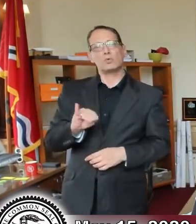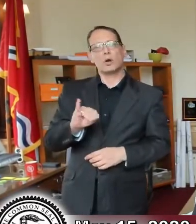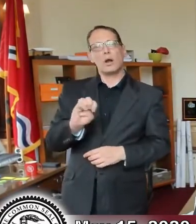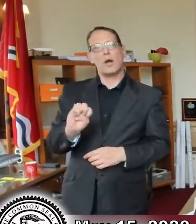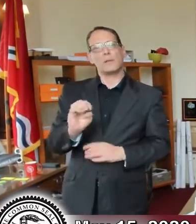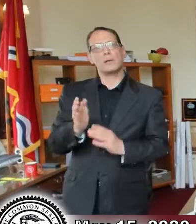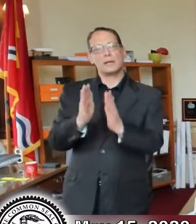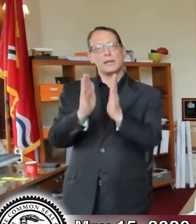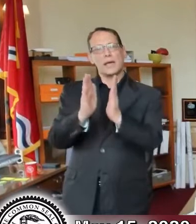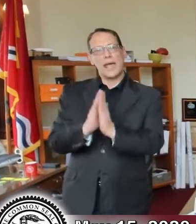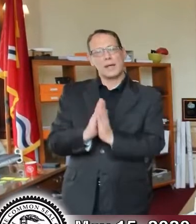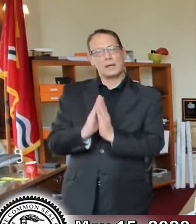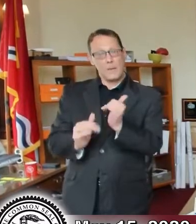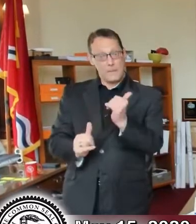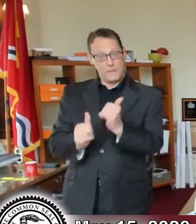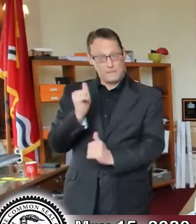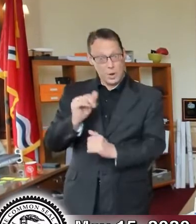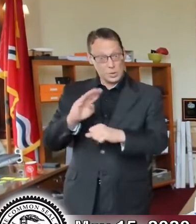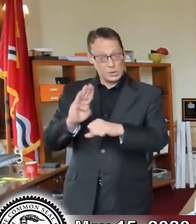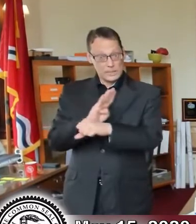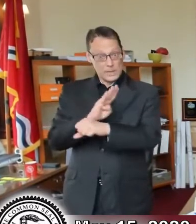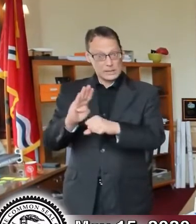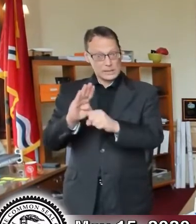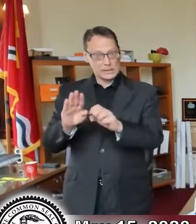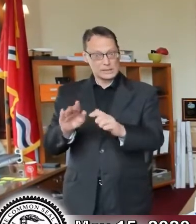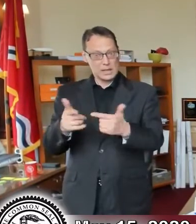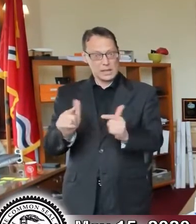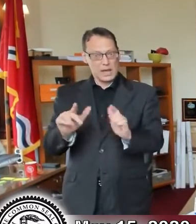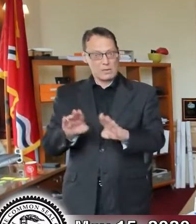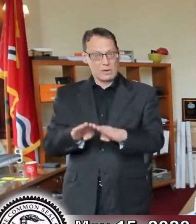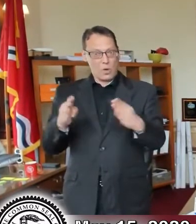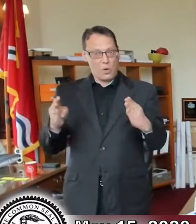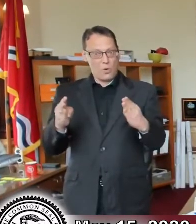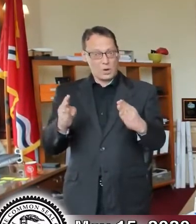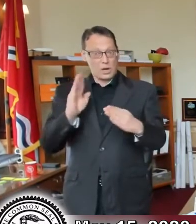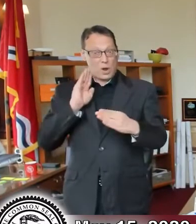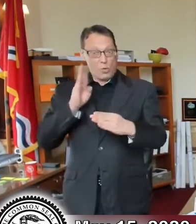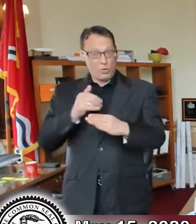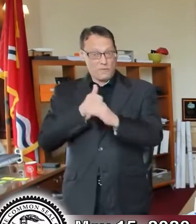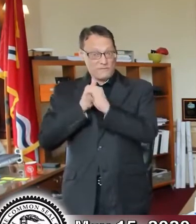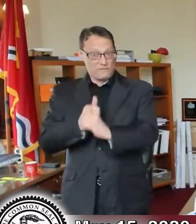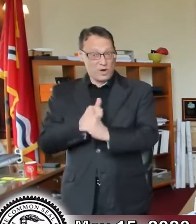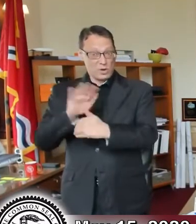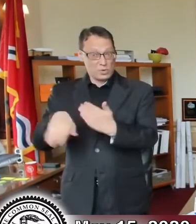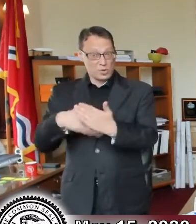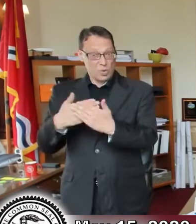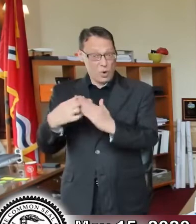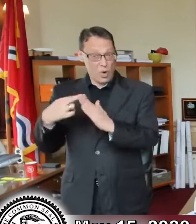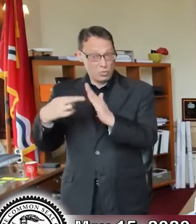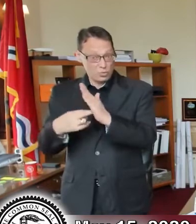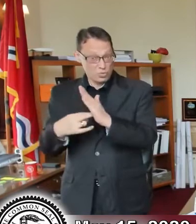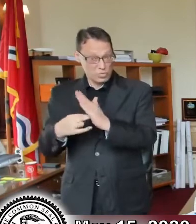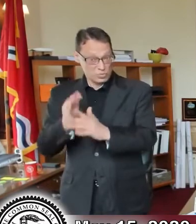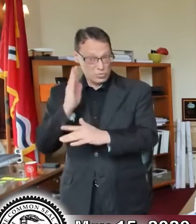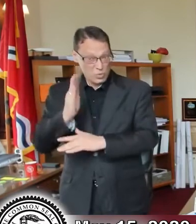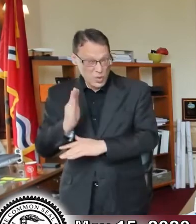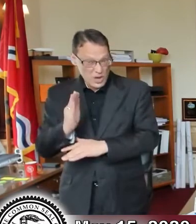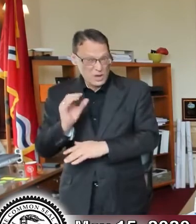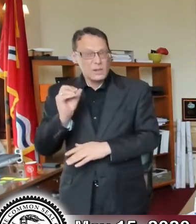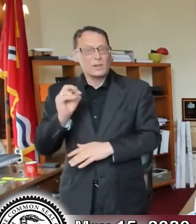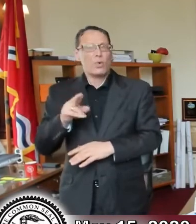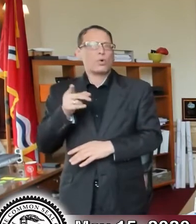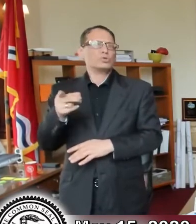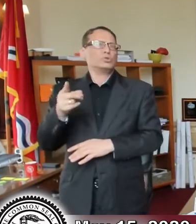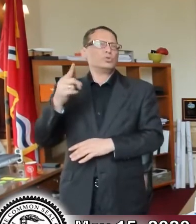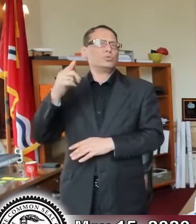think most businesses that will be allowed to reopen are going to do everything by the rules and follow the guidelines that are in place, or do you